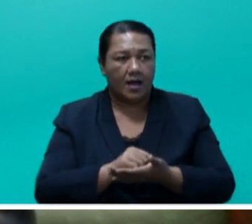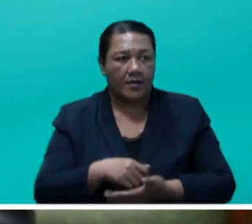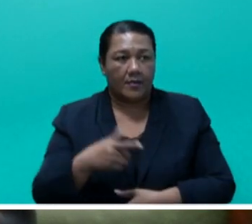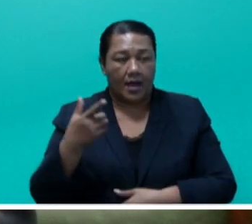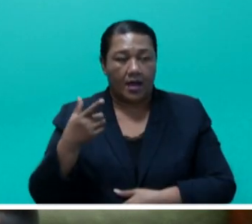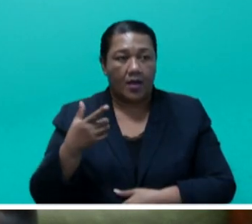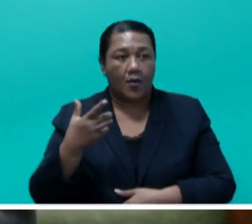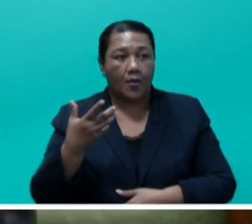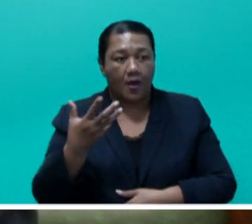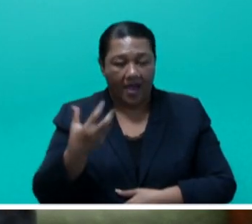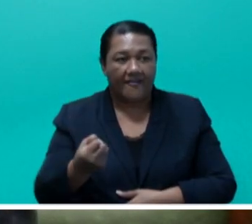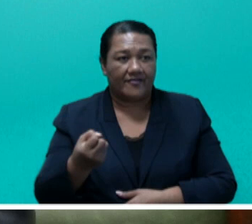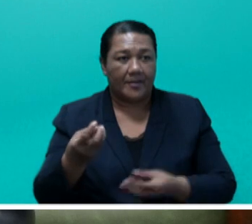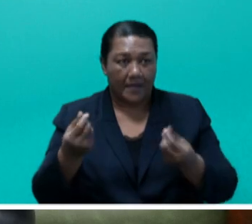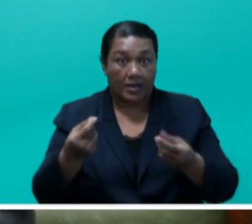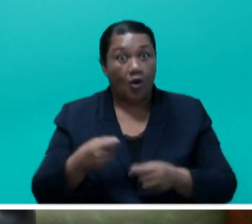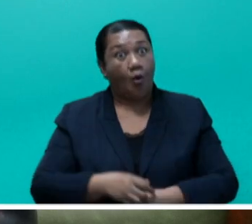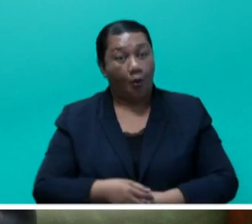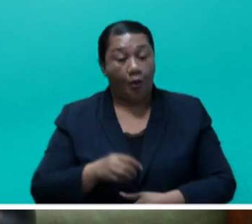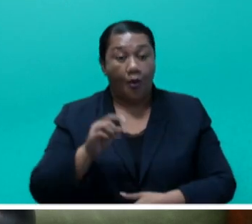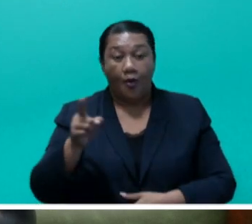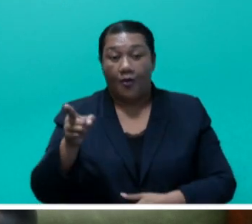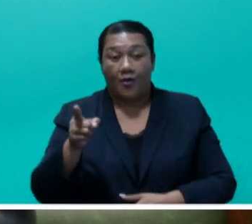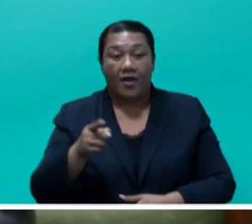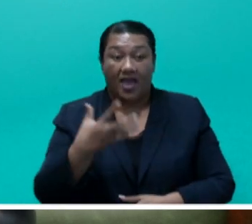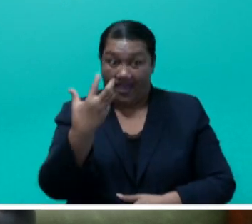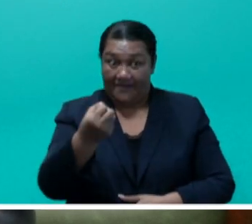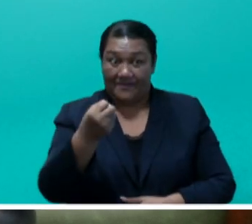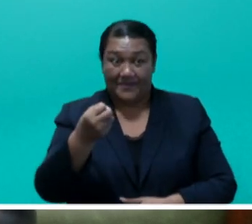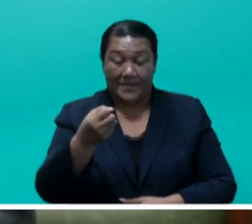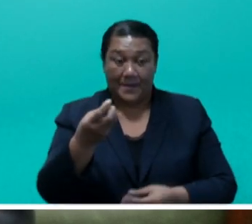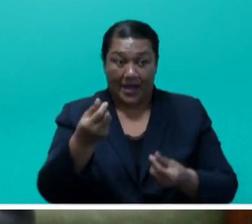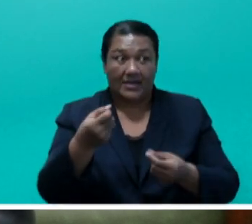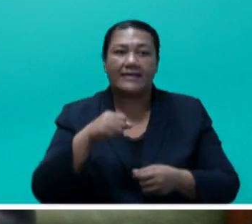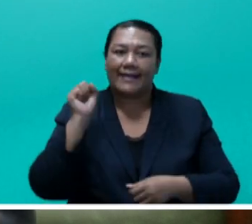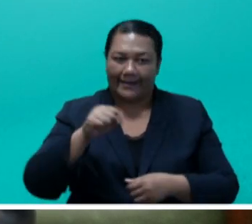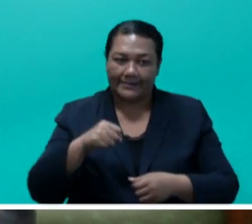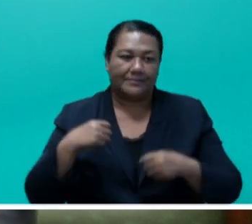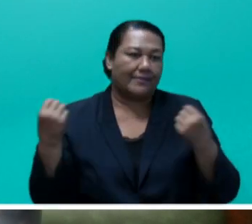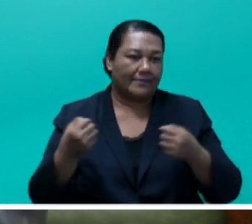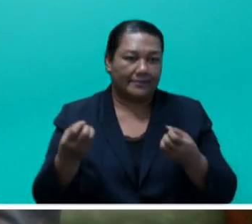Honorable Bala is saying, have you got the money? And I'm saying both paisa hai.